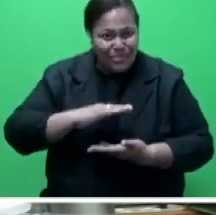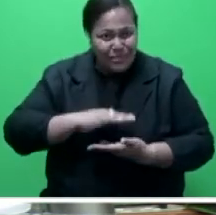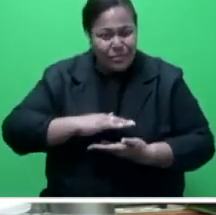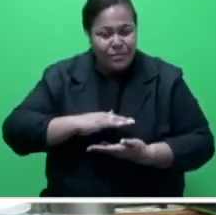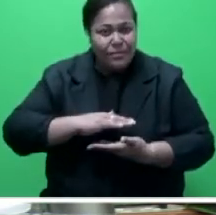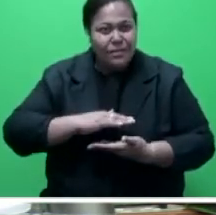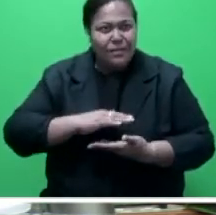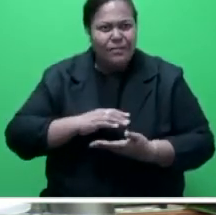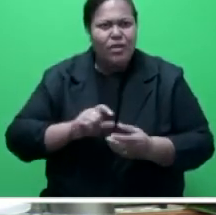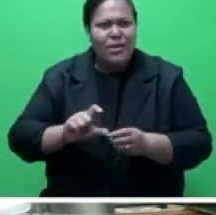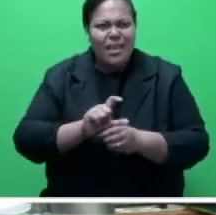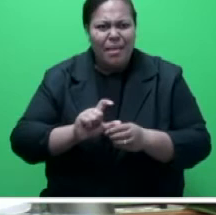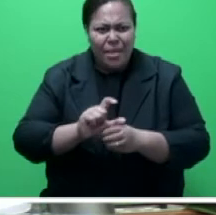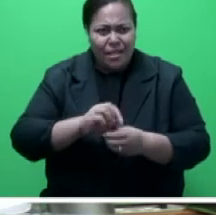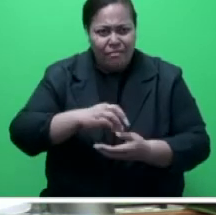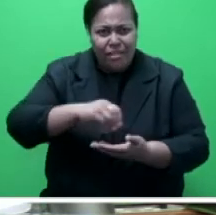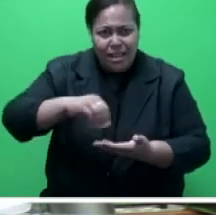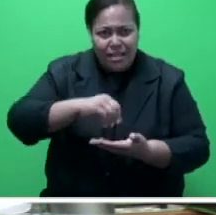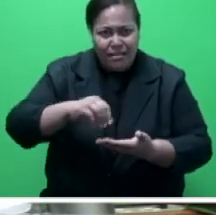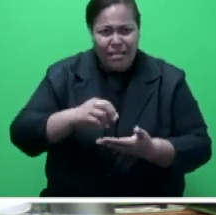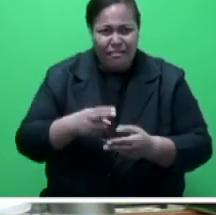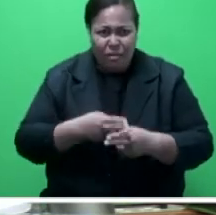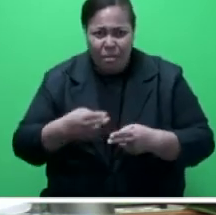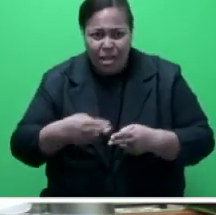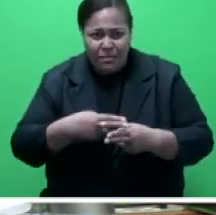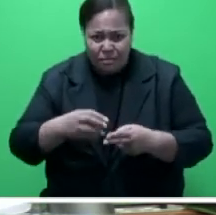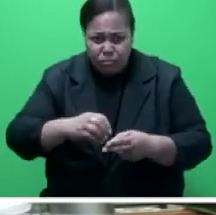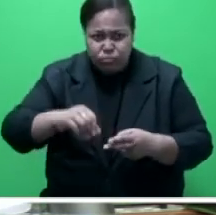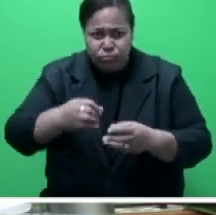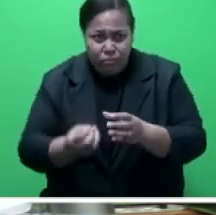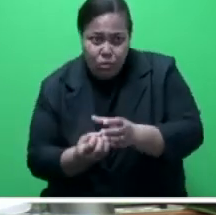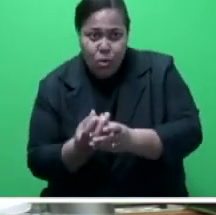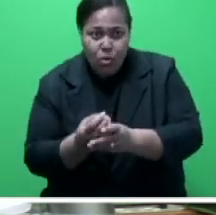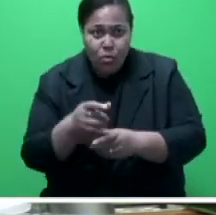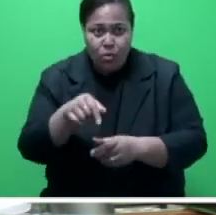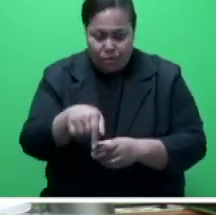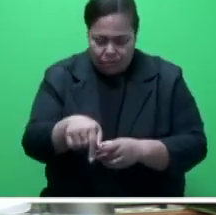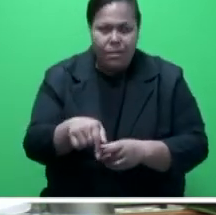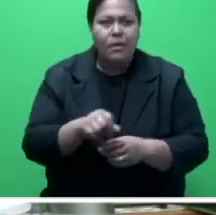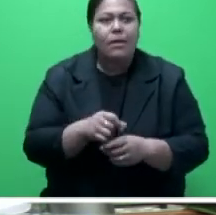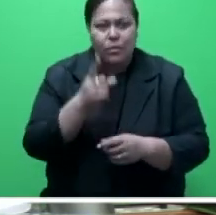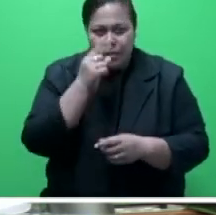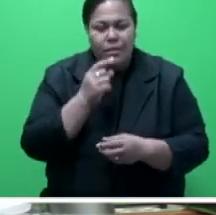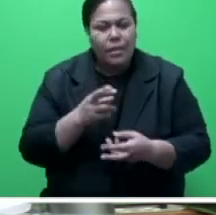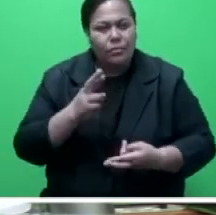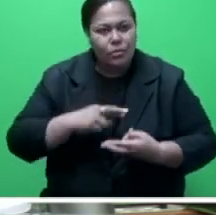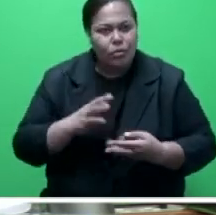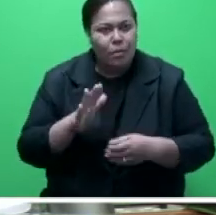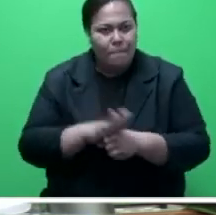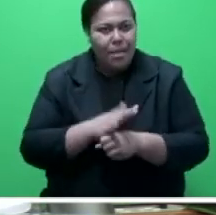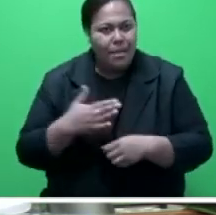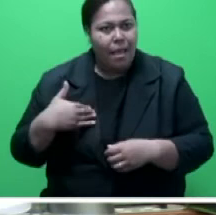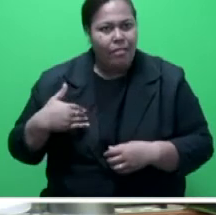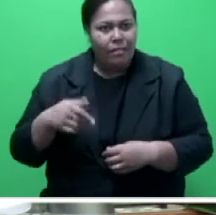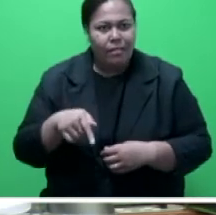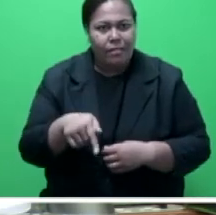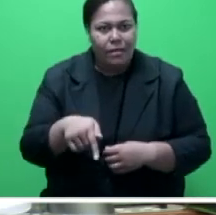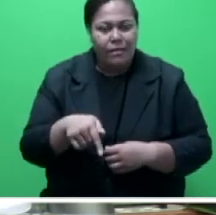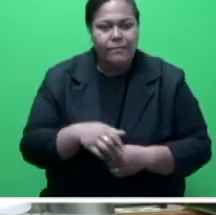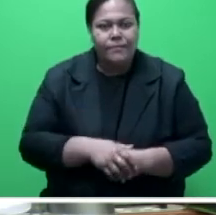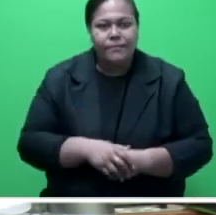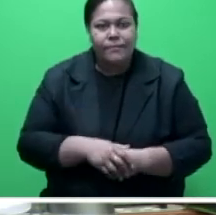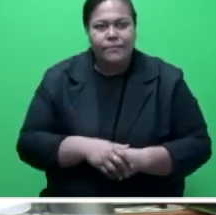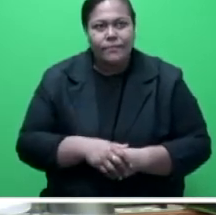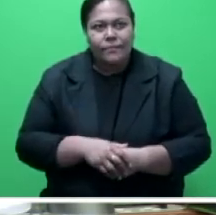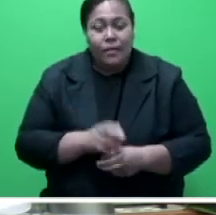fertilizer in Fiji's agriculture sector. And number three, we will contribute to a better health for